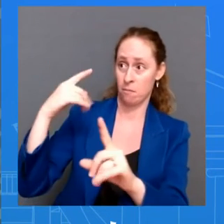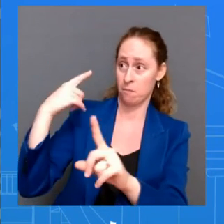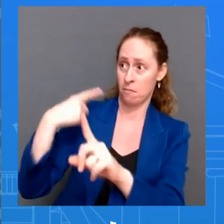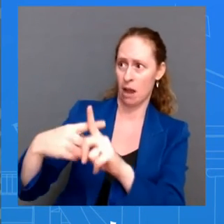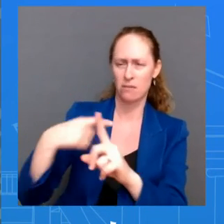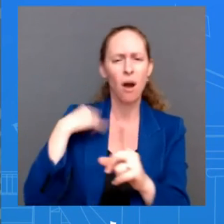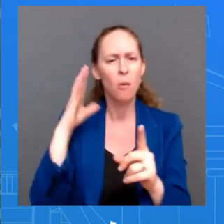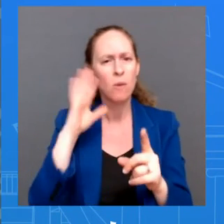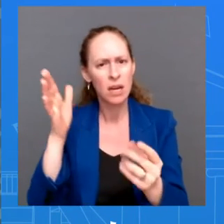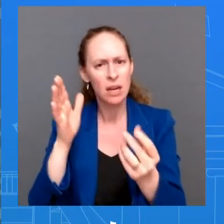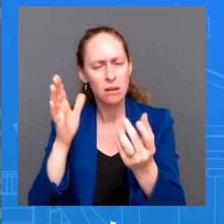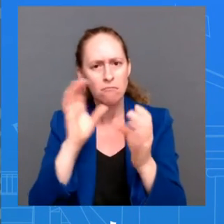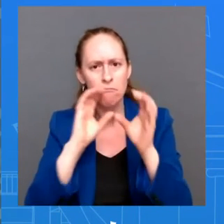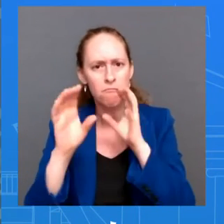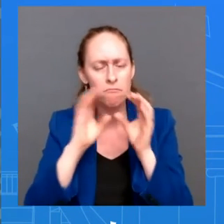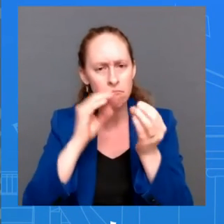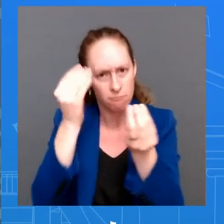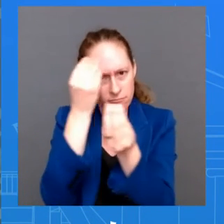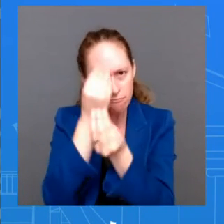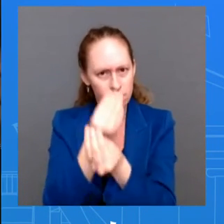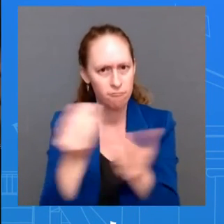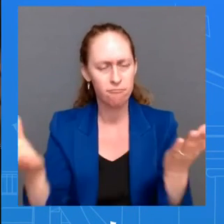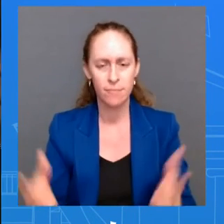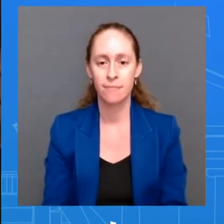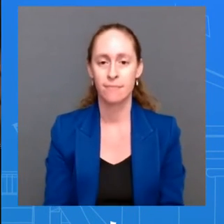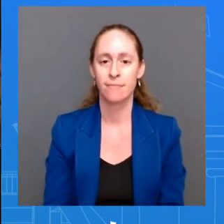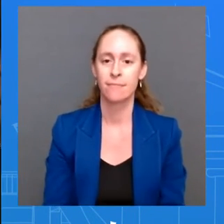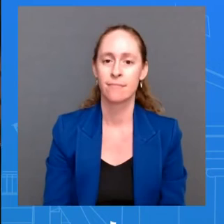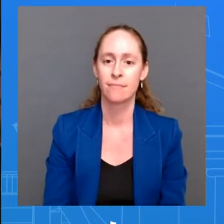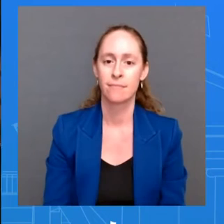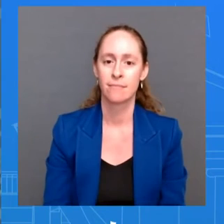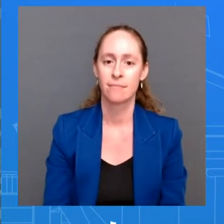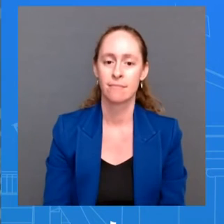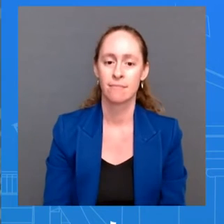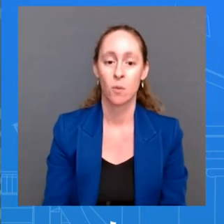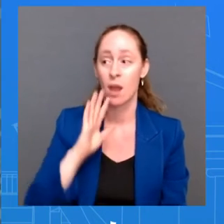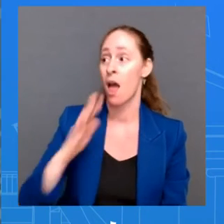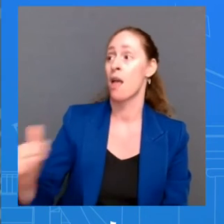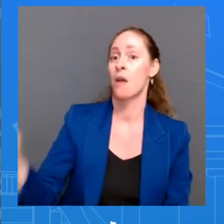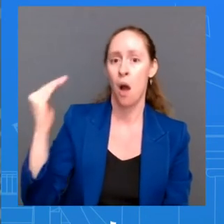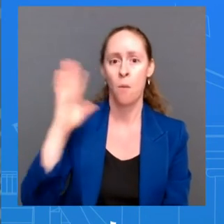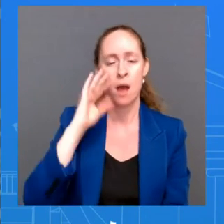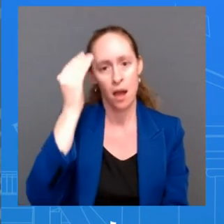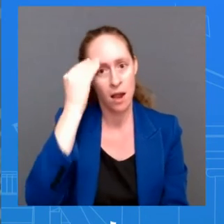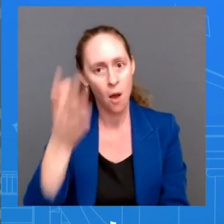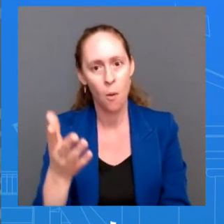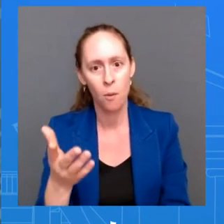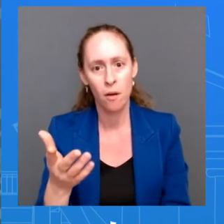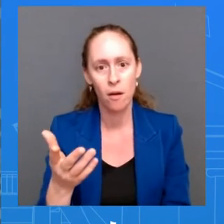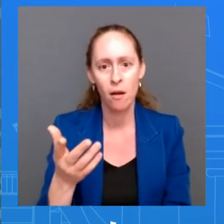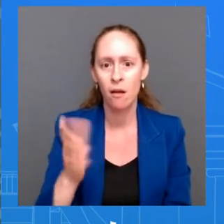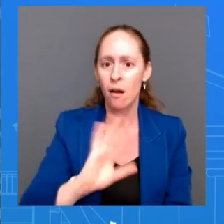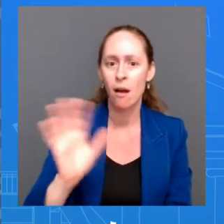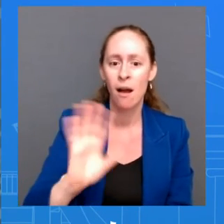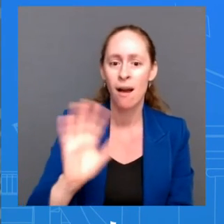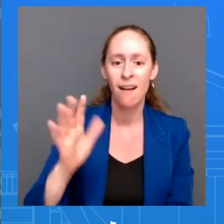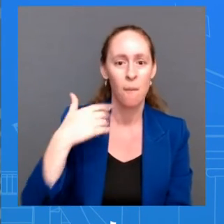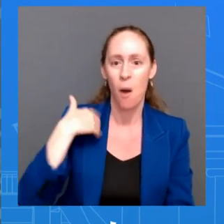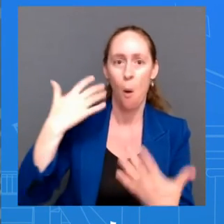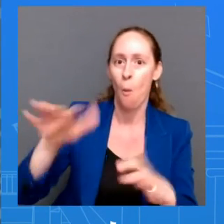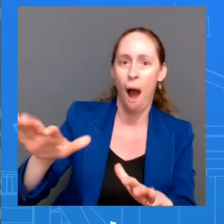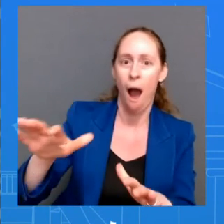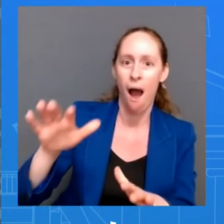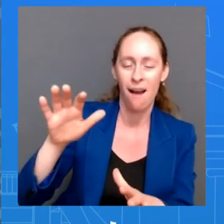So we'll share that when we have that information. And then a follow-up. If we have that information. We do not want to have that information, but if that were to occur, we